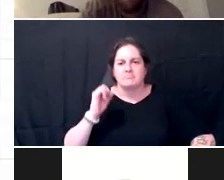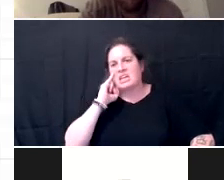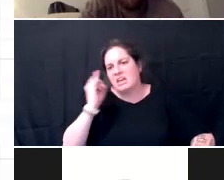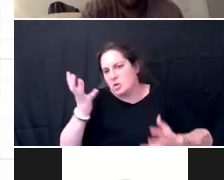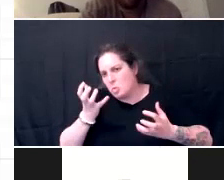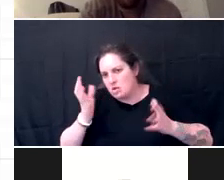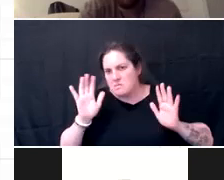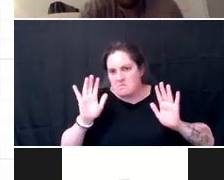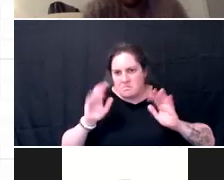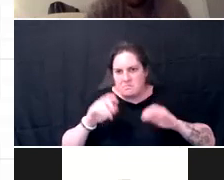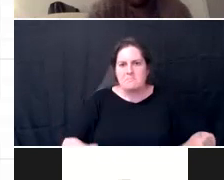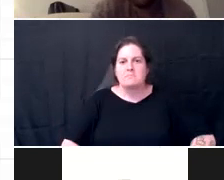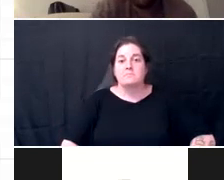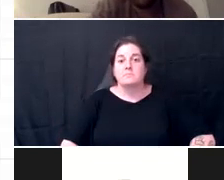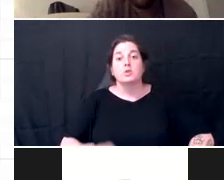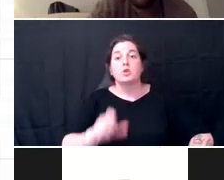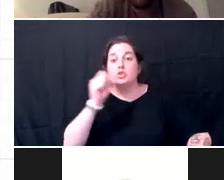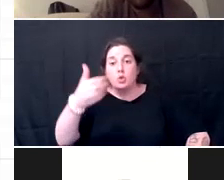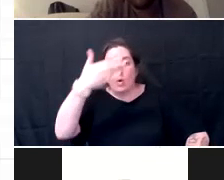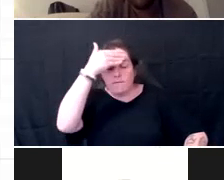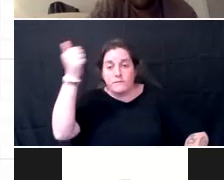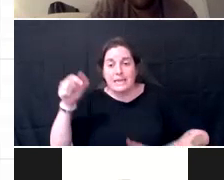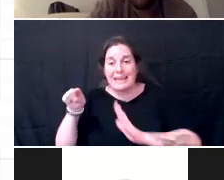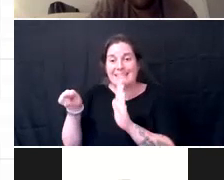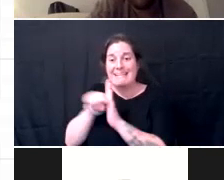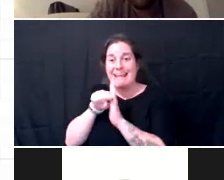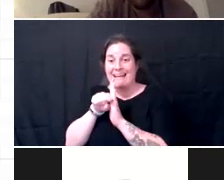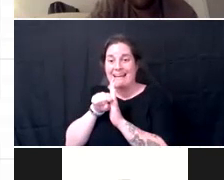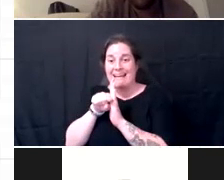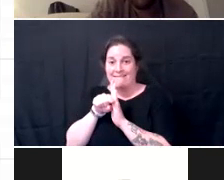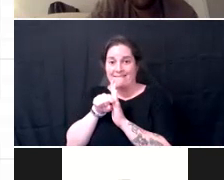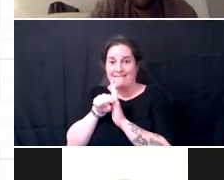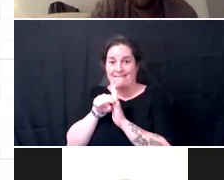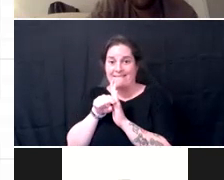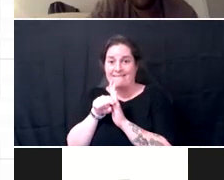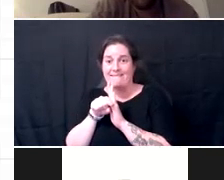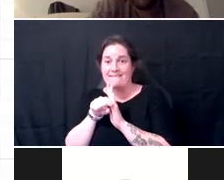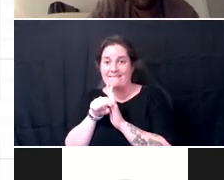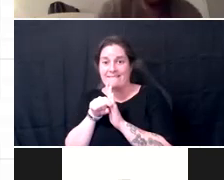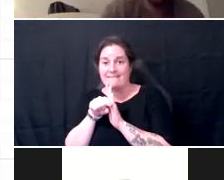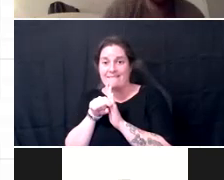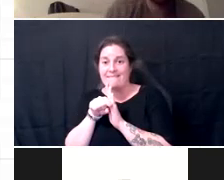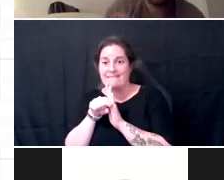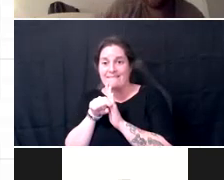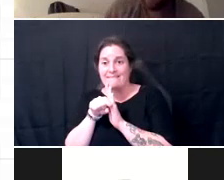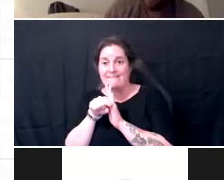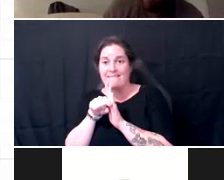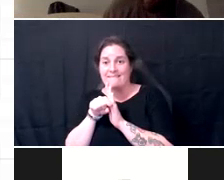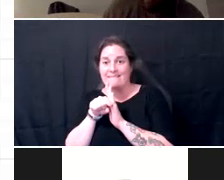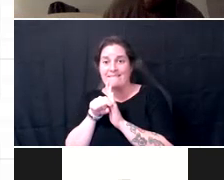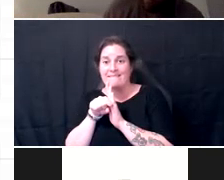minus, let me not forget my minus sign, because that's very important on this, not minus